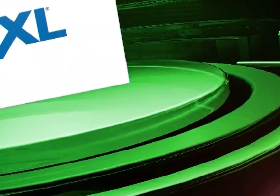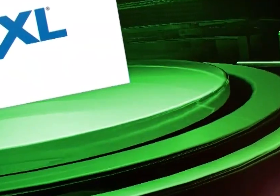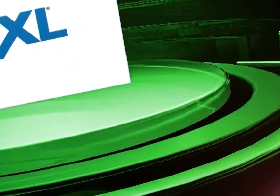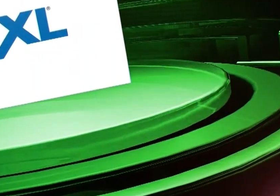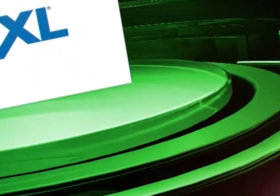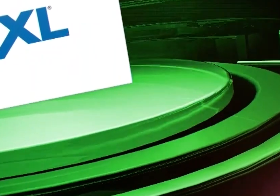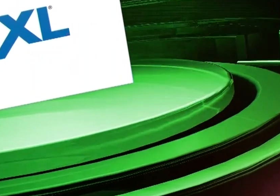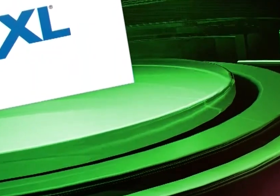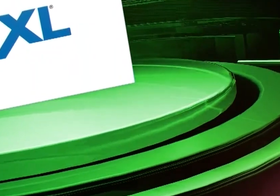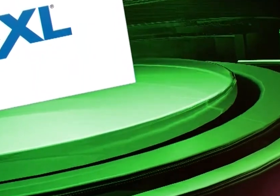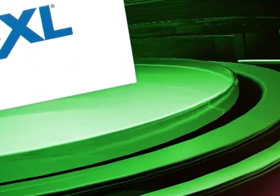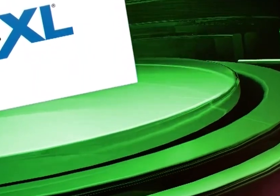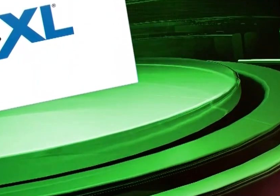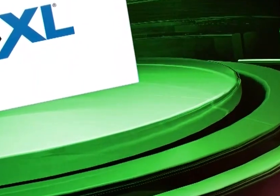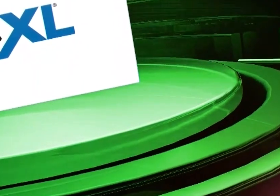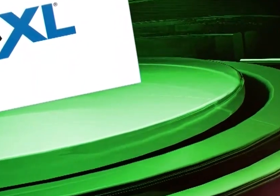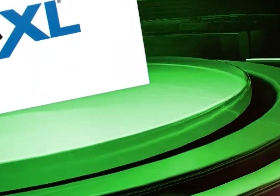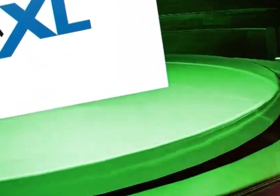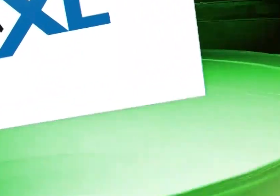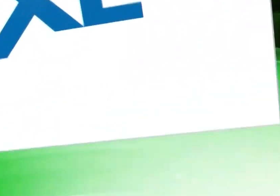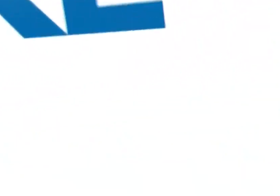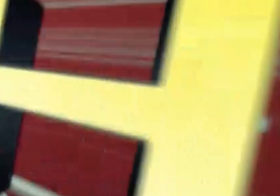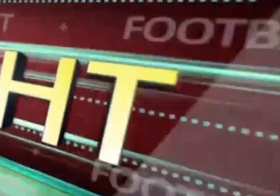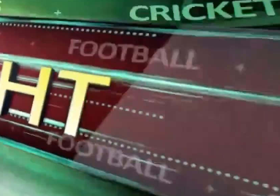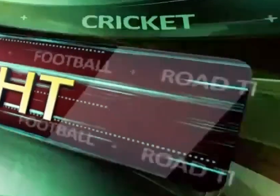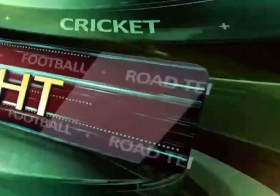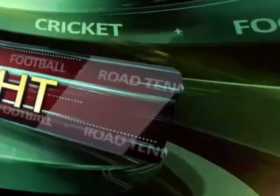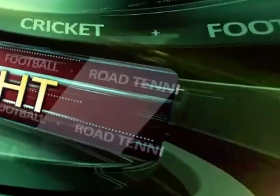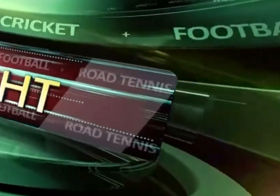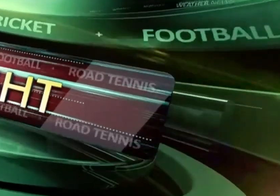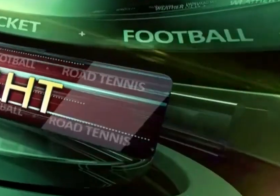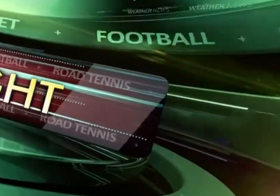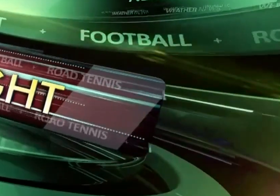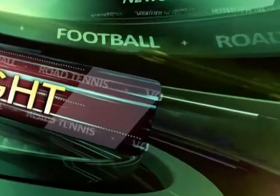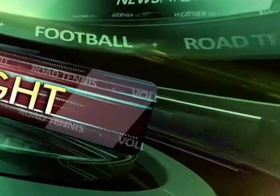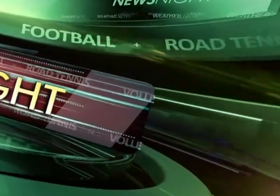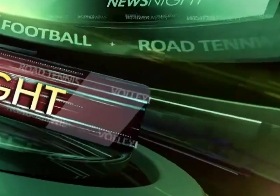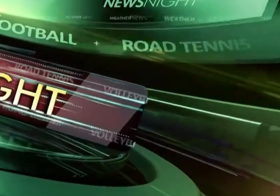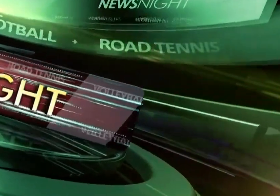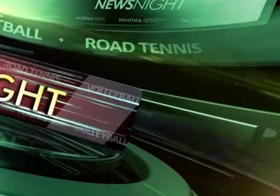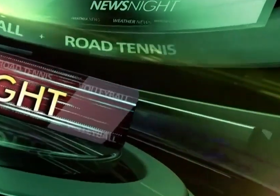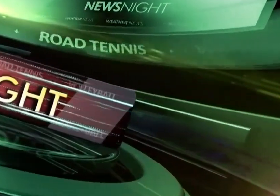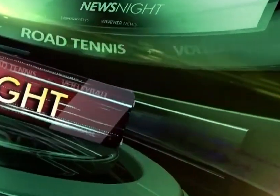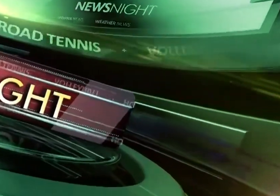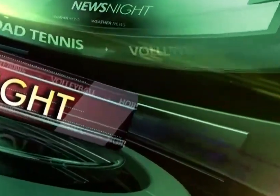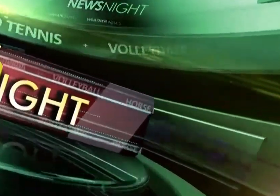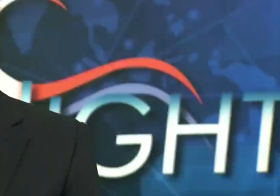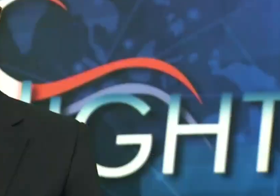Works, agents for Omega XL.